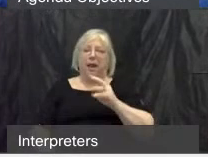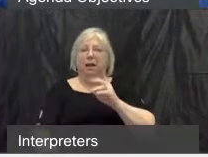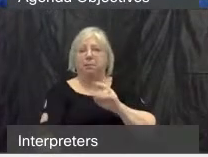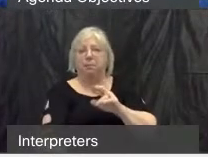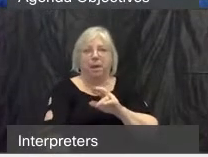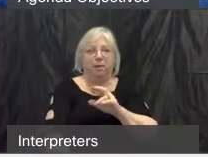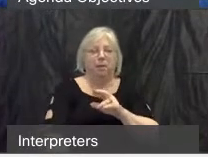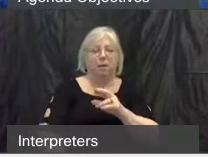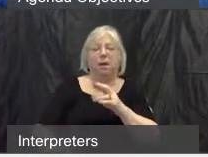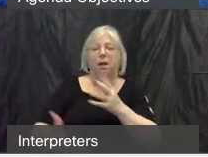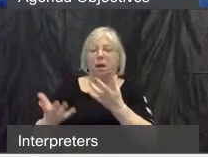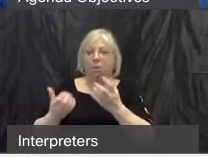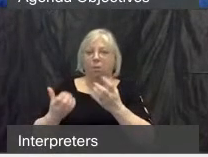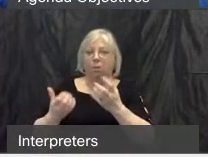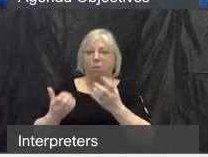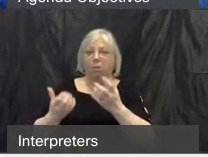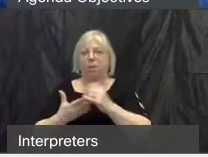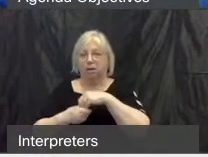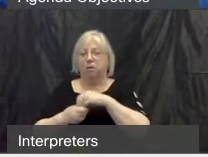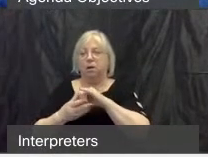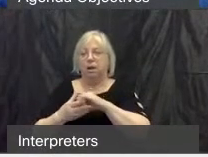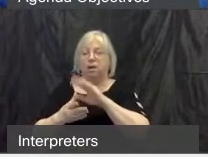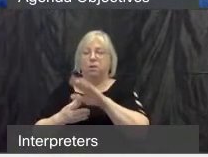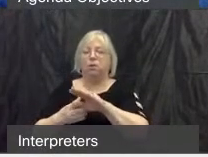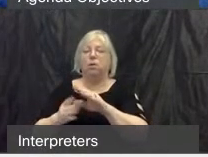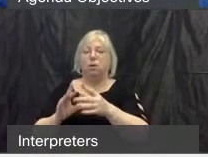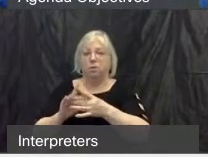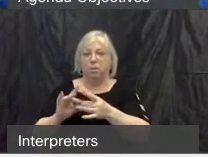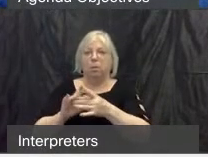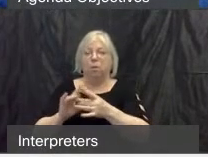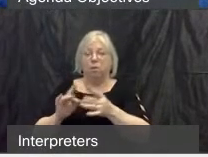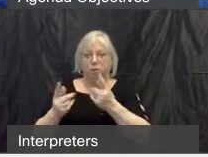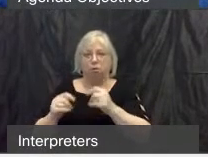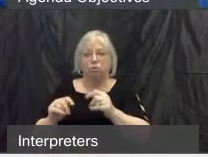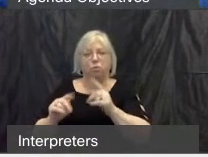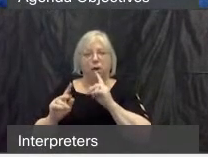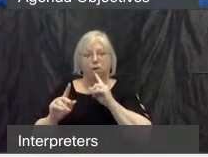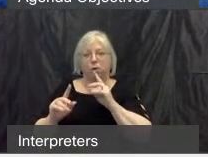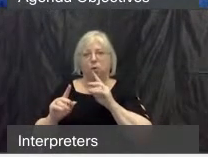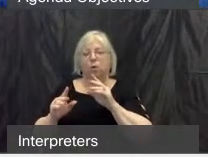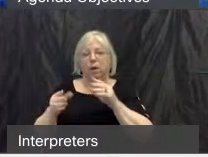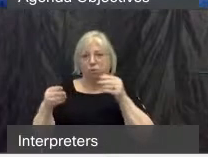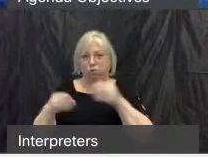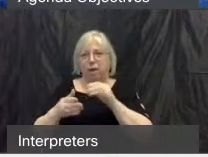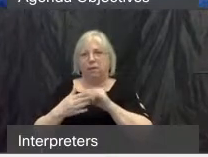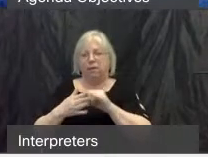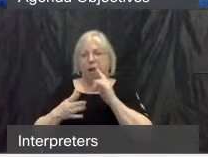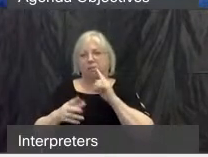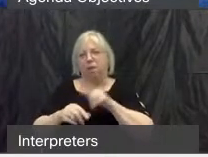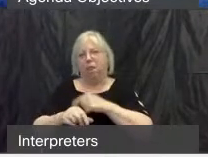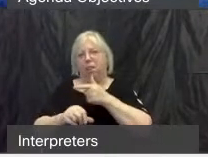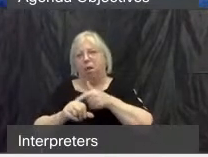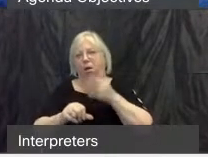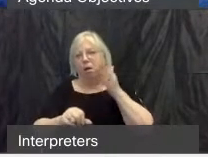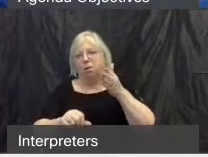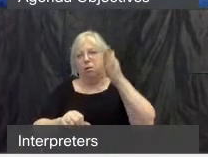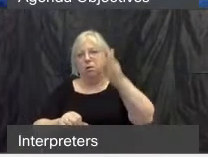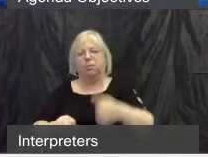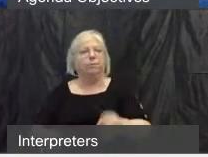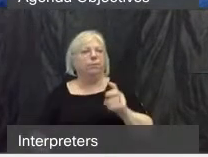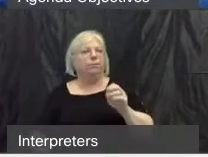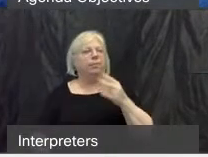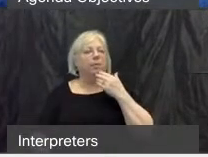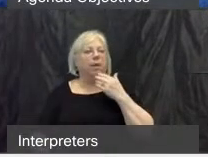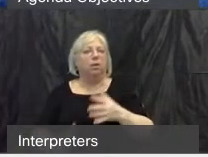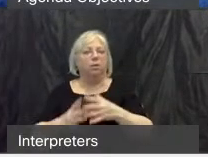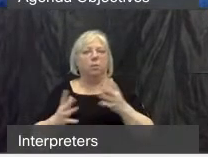thank you for including that in your package to try to get that addressed on a long-term basis. Thank you so